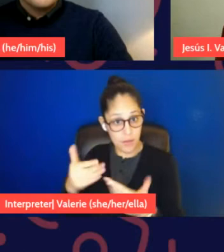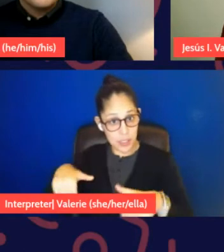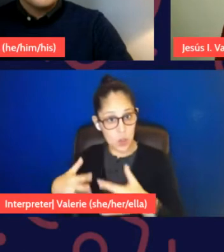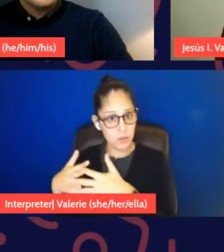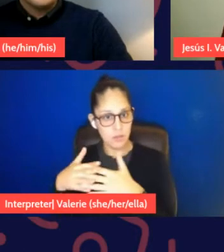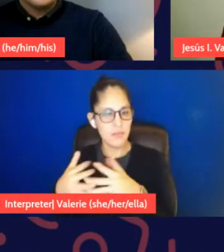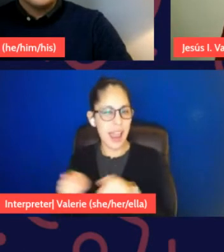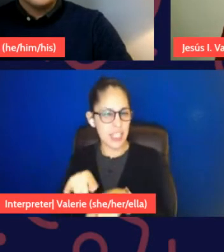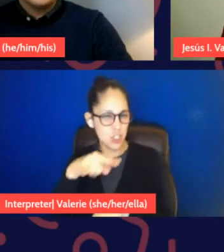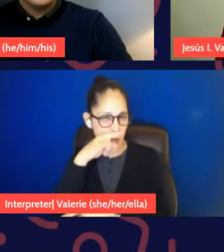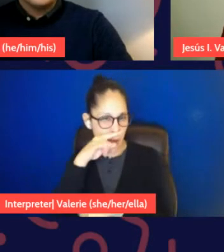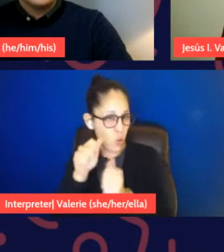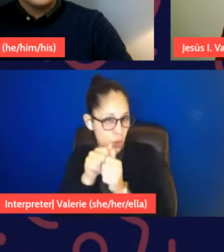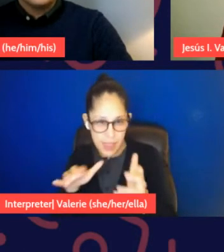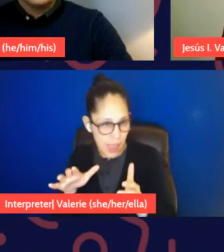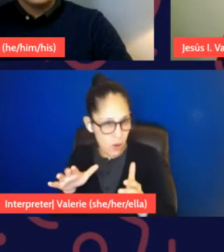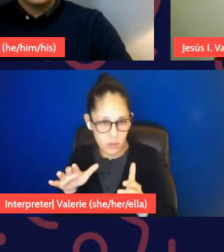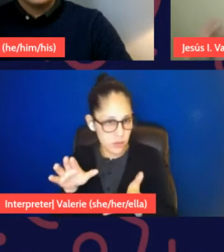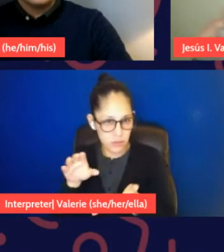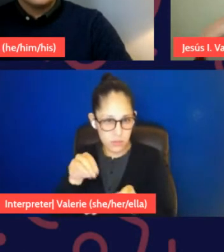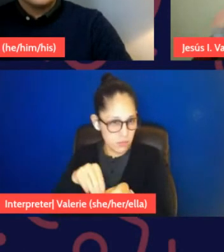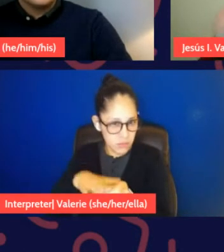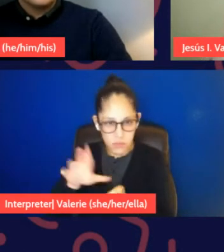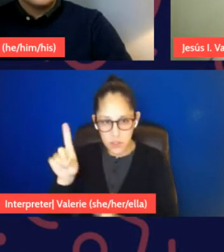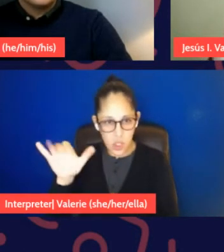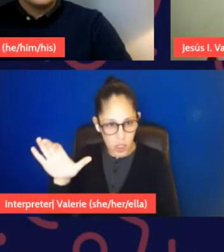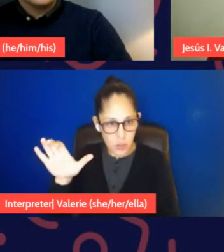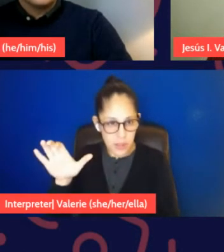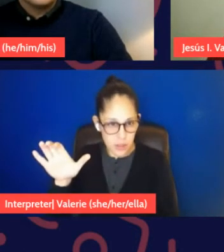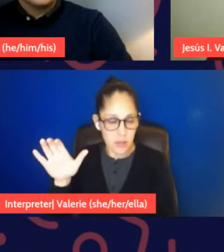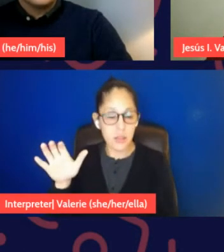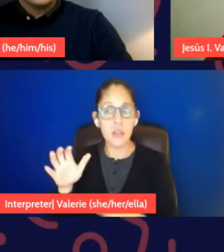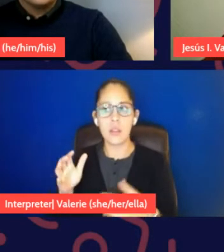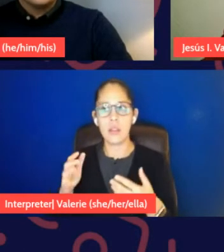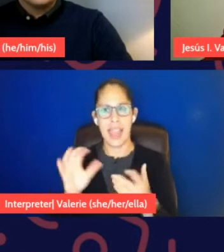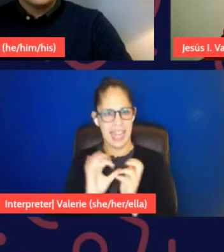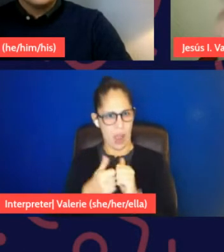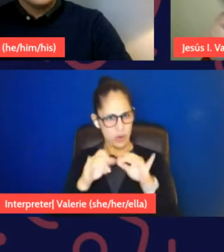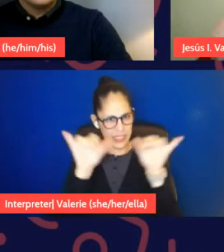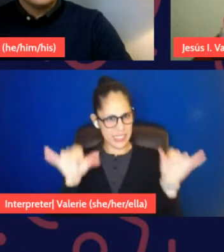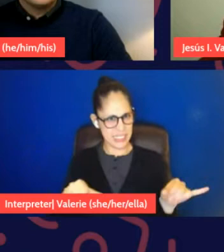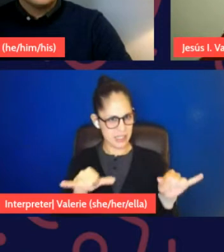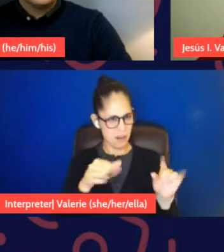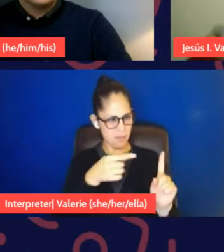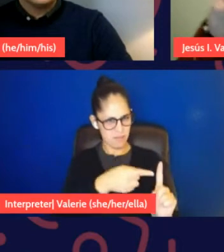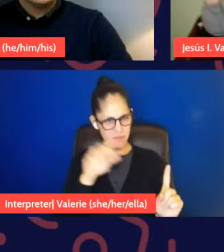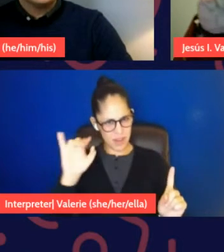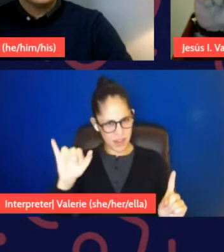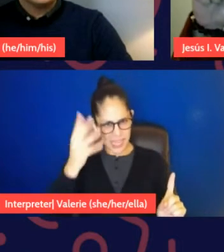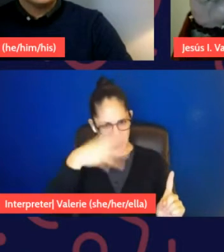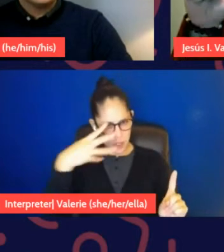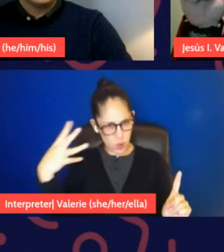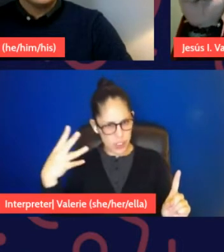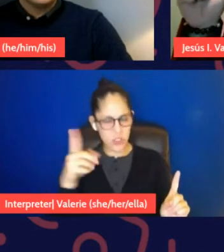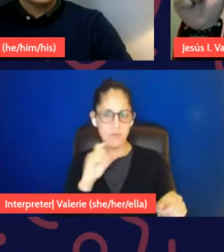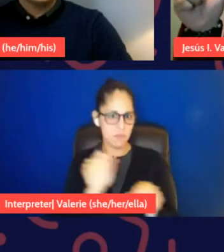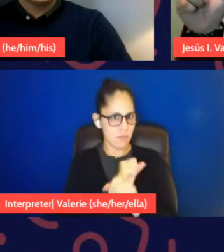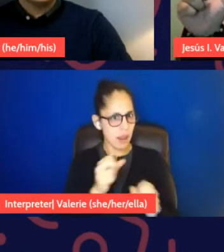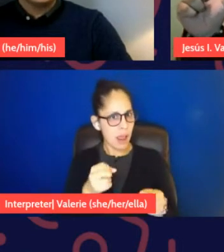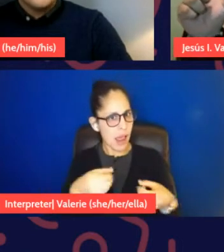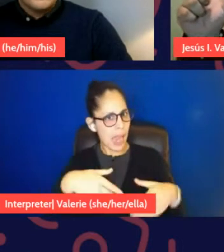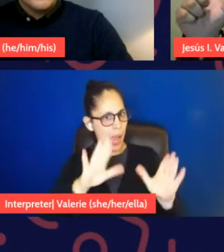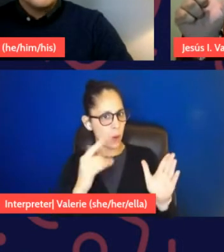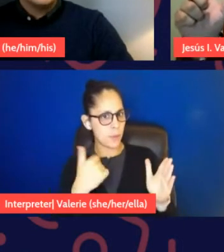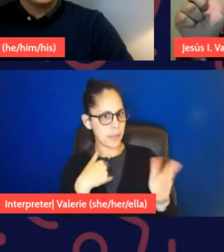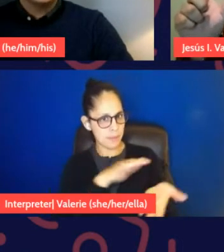child, and the way that the immigration system concurrently allowed me to eventually become a